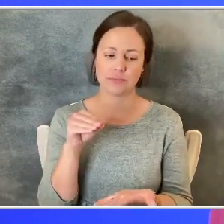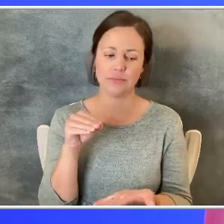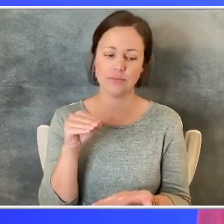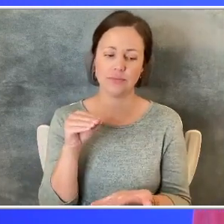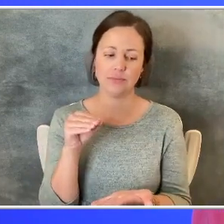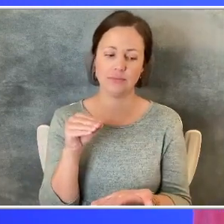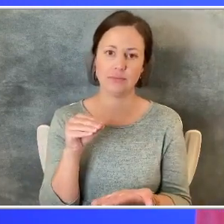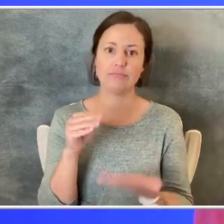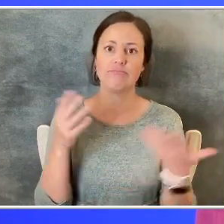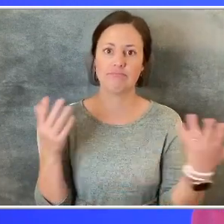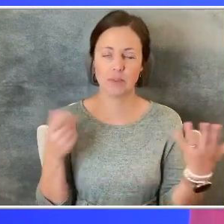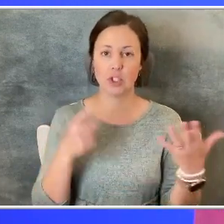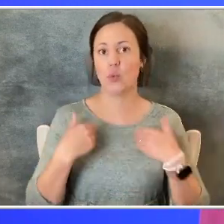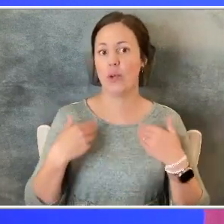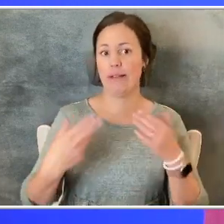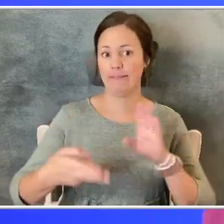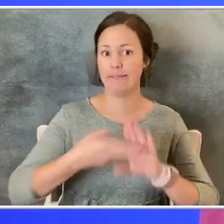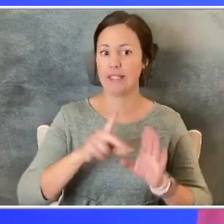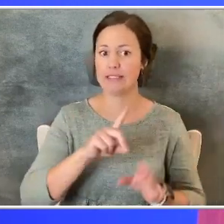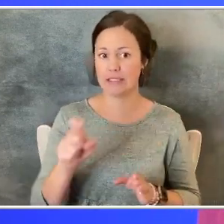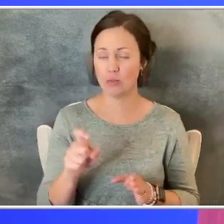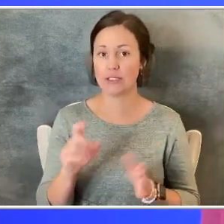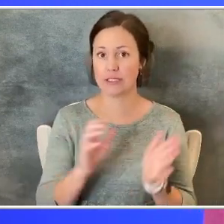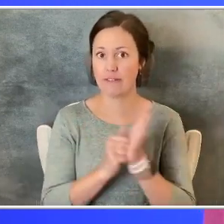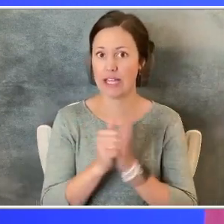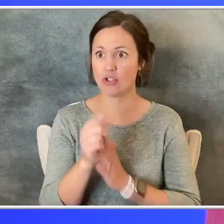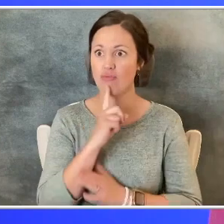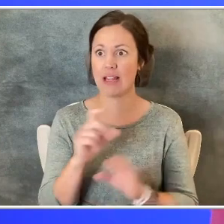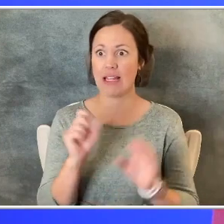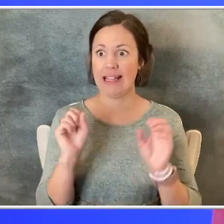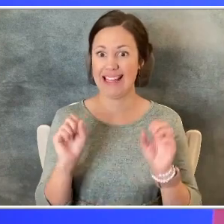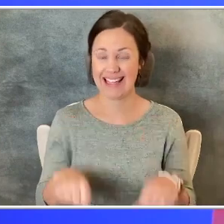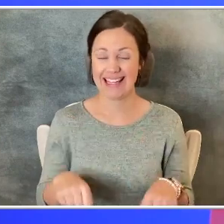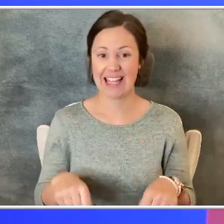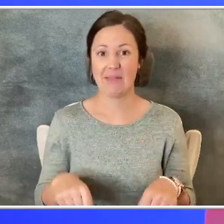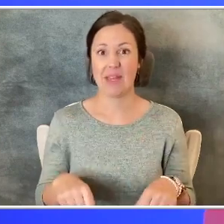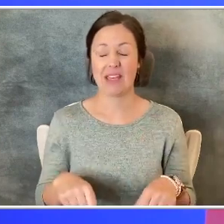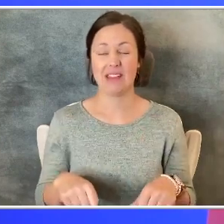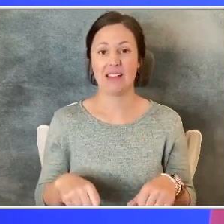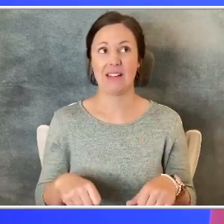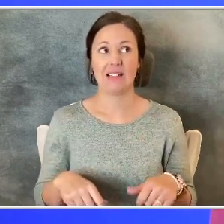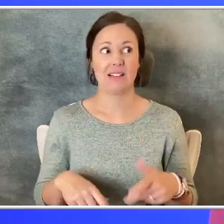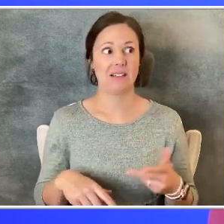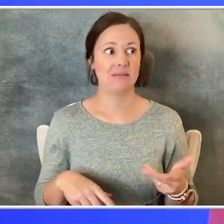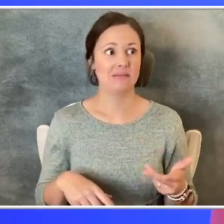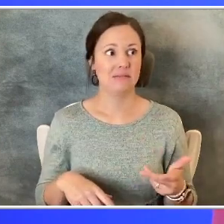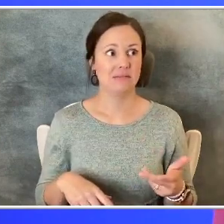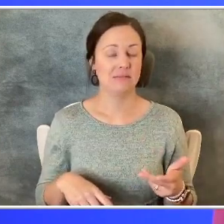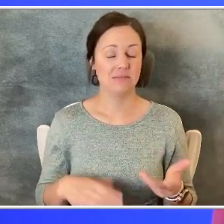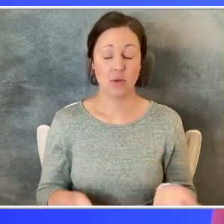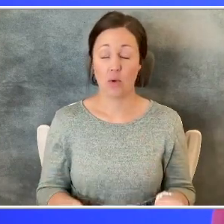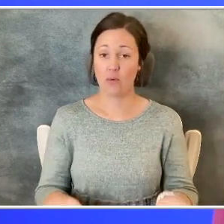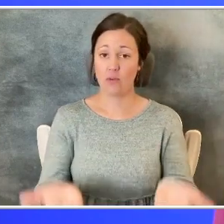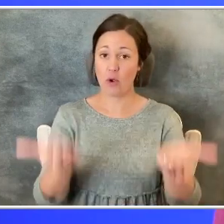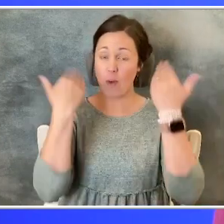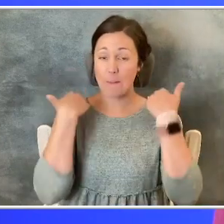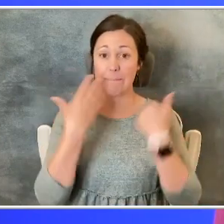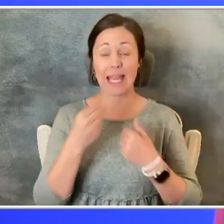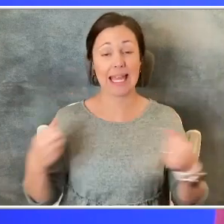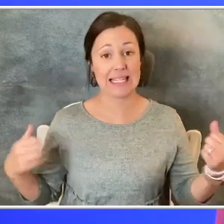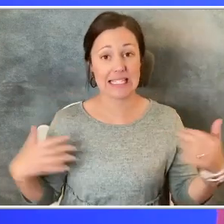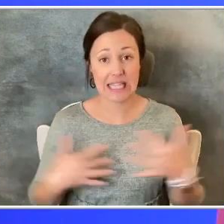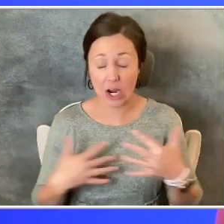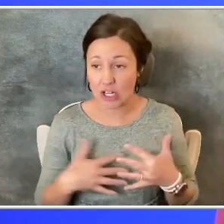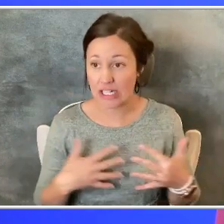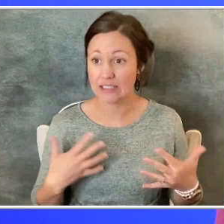have a diagnosis of cancer, it can be incredibly overwhelming and scary. And